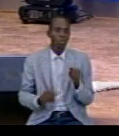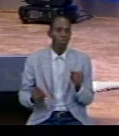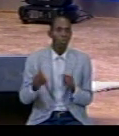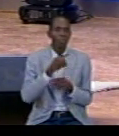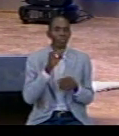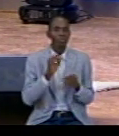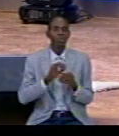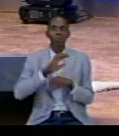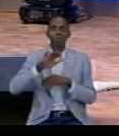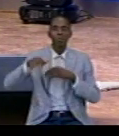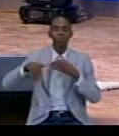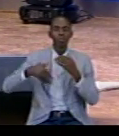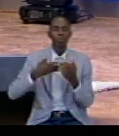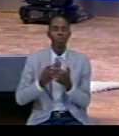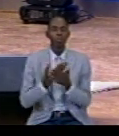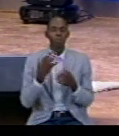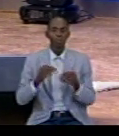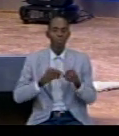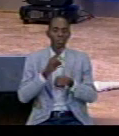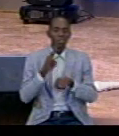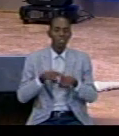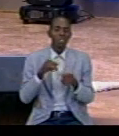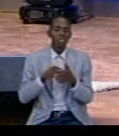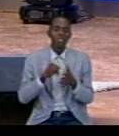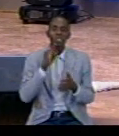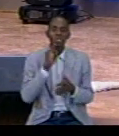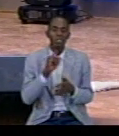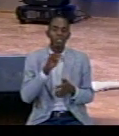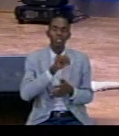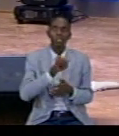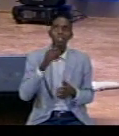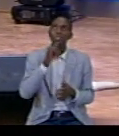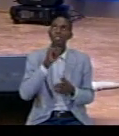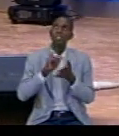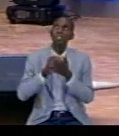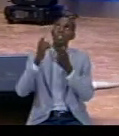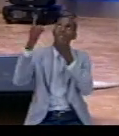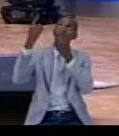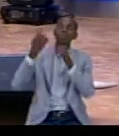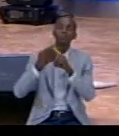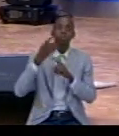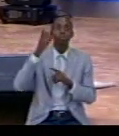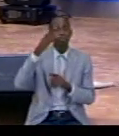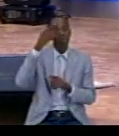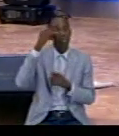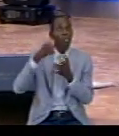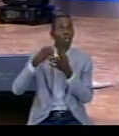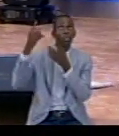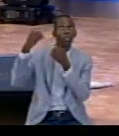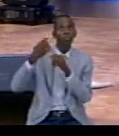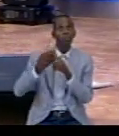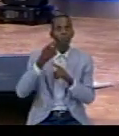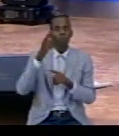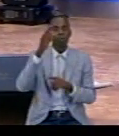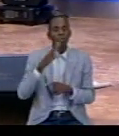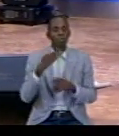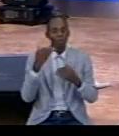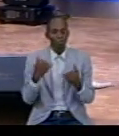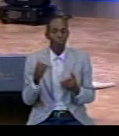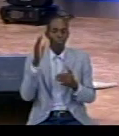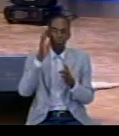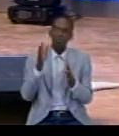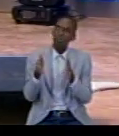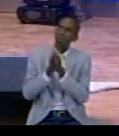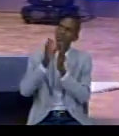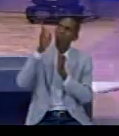whole nation. It's a secret that came from God. And because it came from God, now they will ask God, Lord,